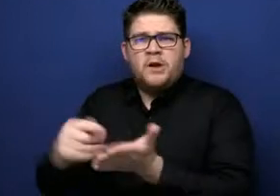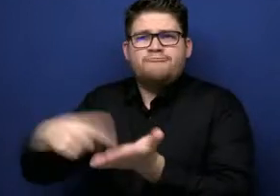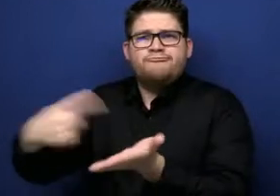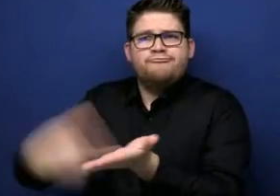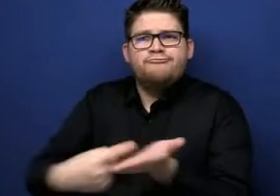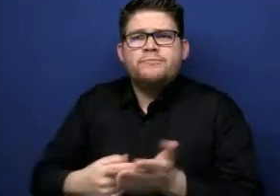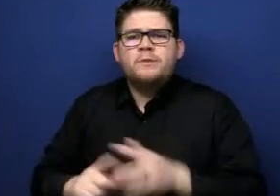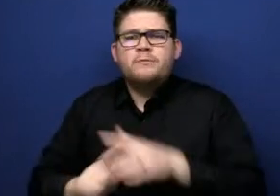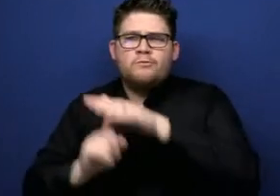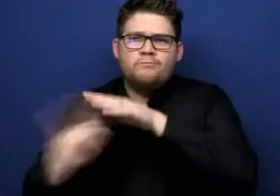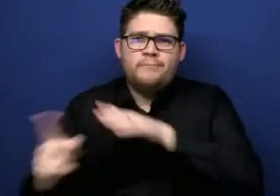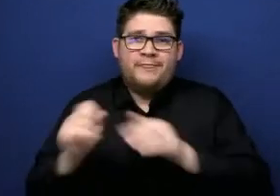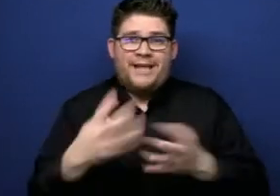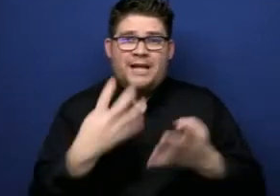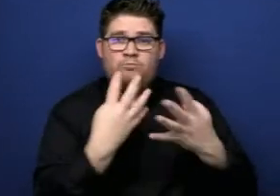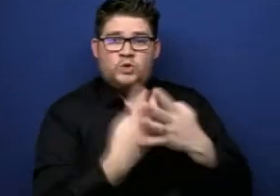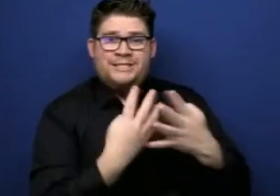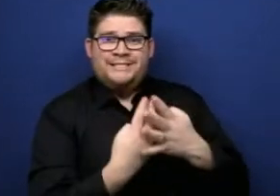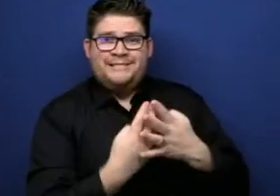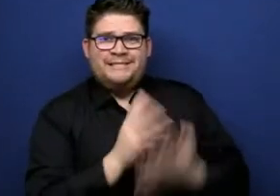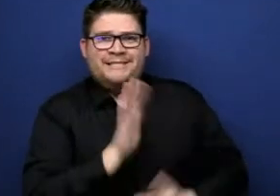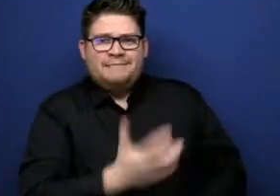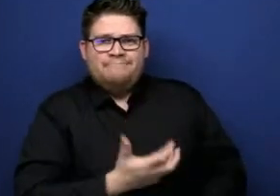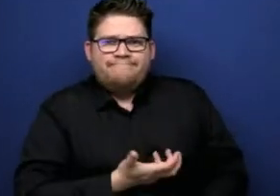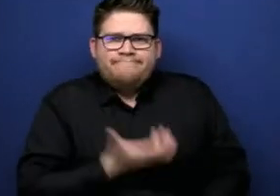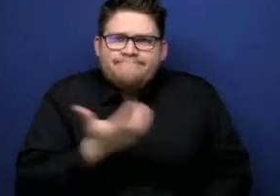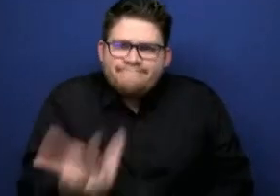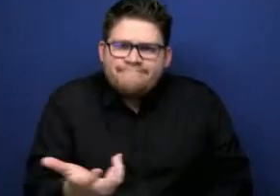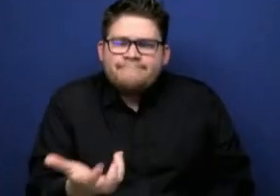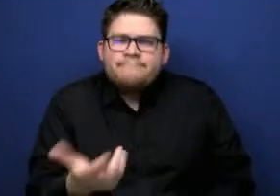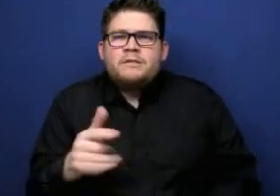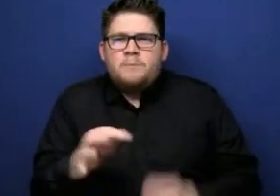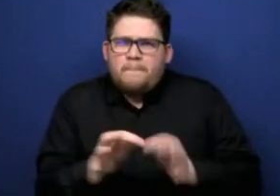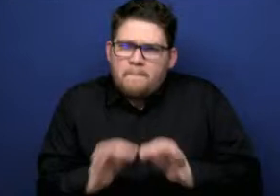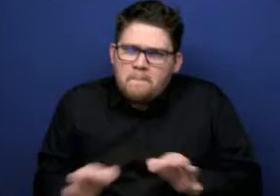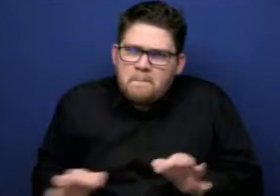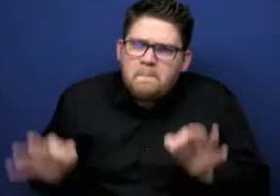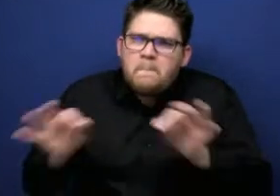the 20th century. What did Rudy teach me?